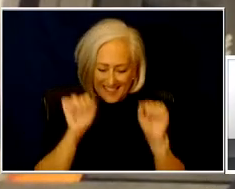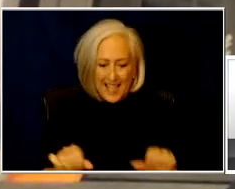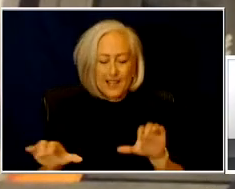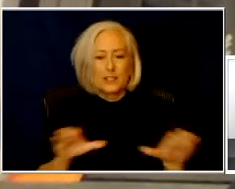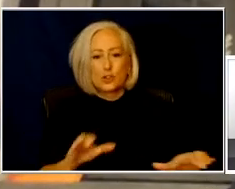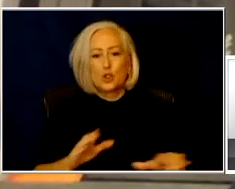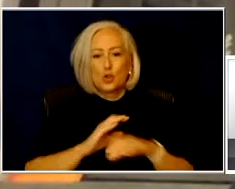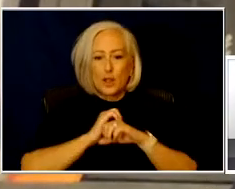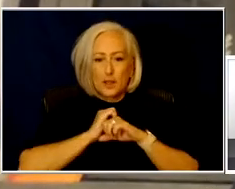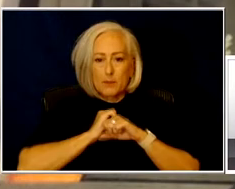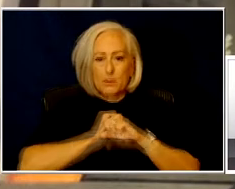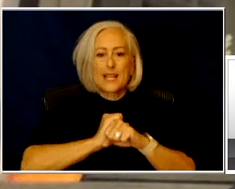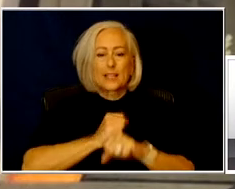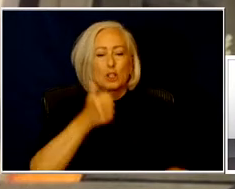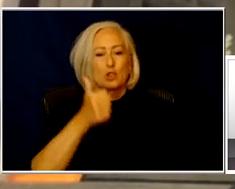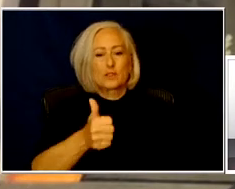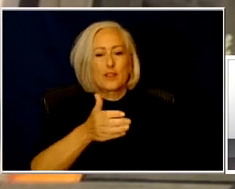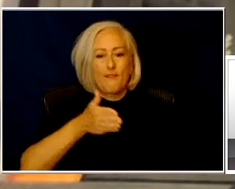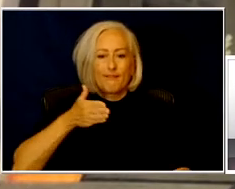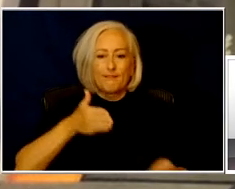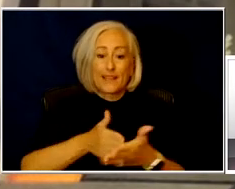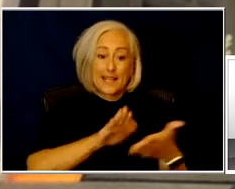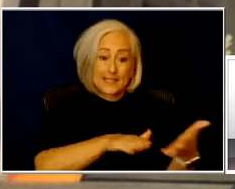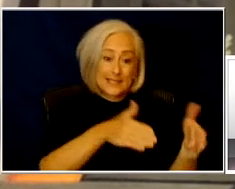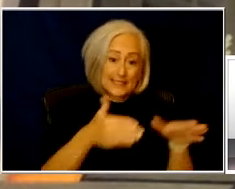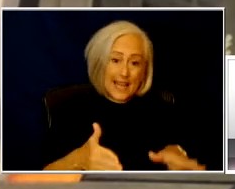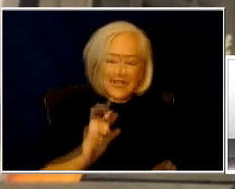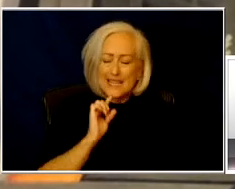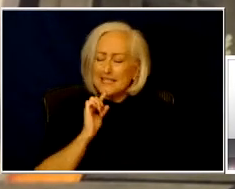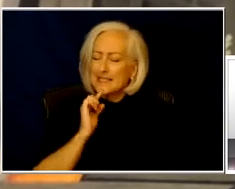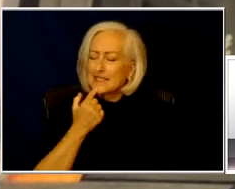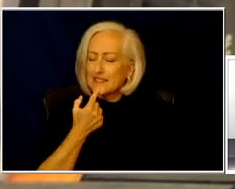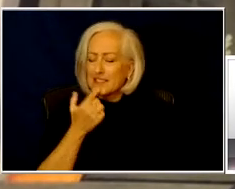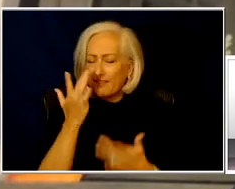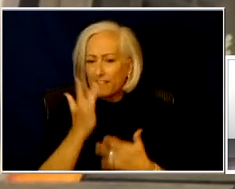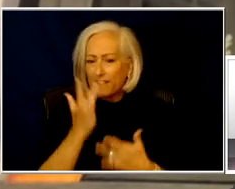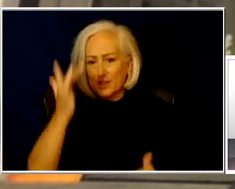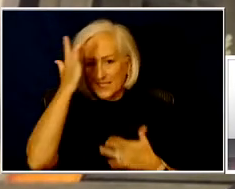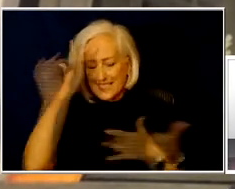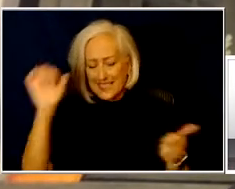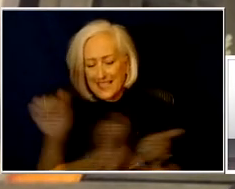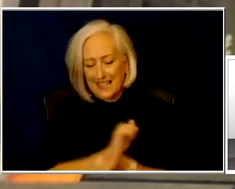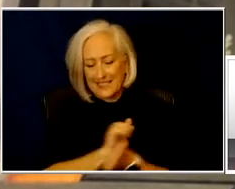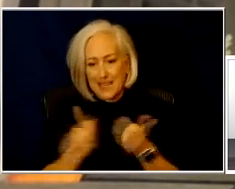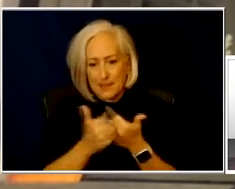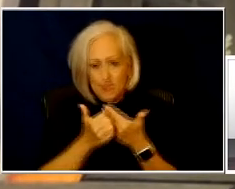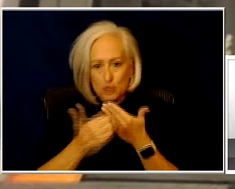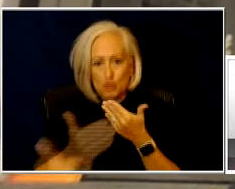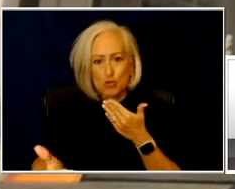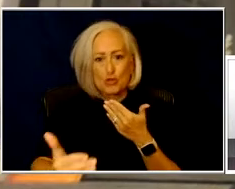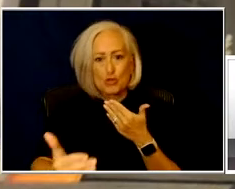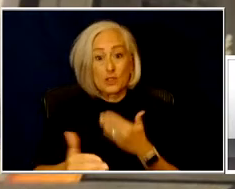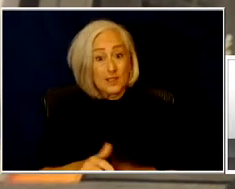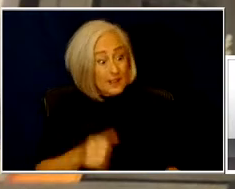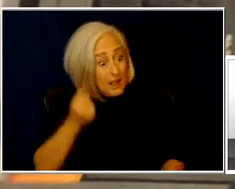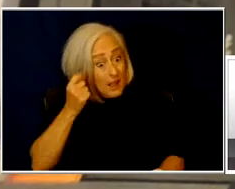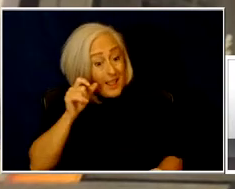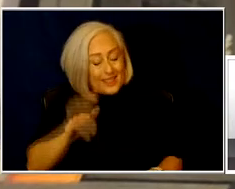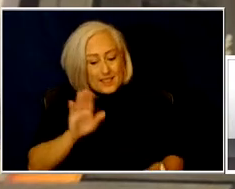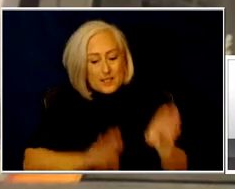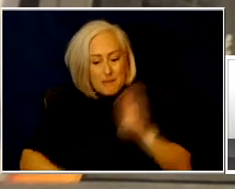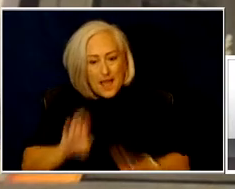against death against severe disease and the Damage this is this is a biologically destructive